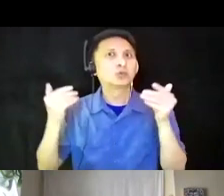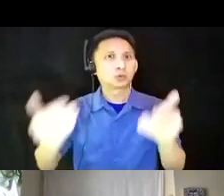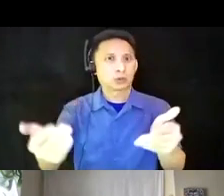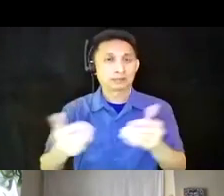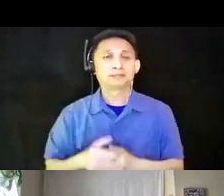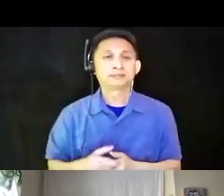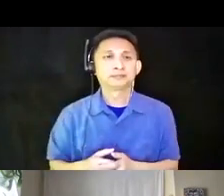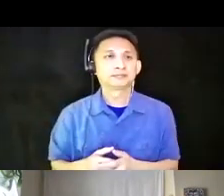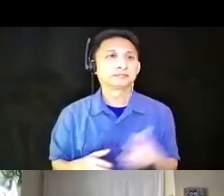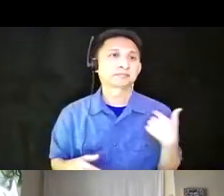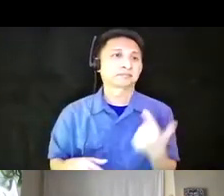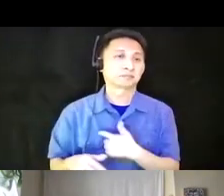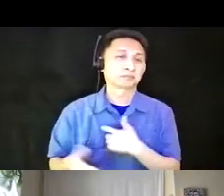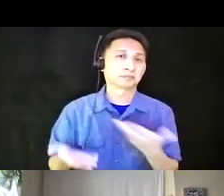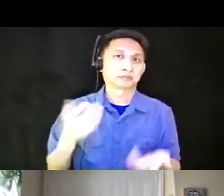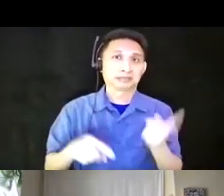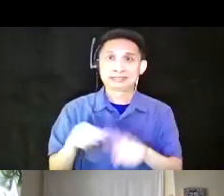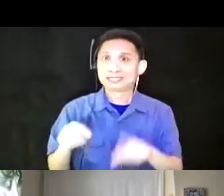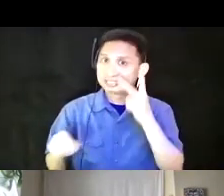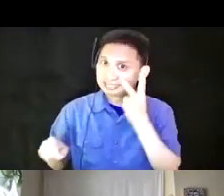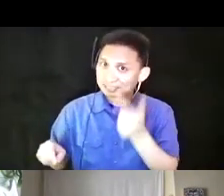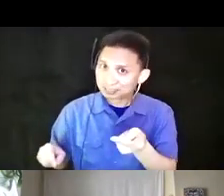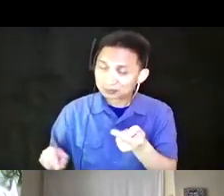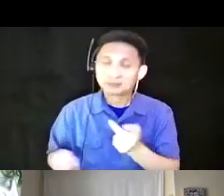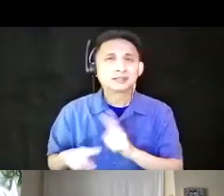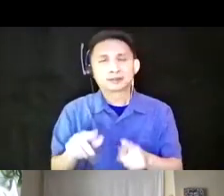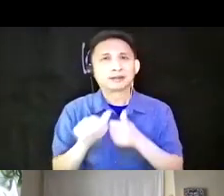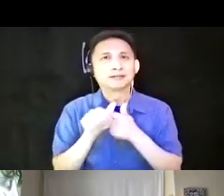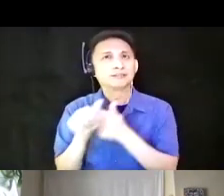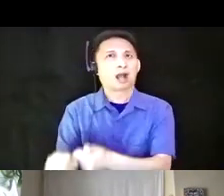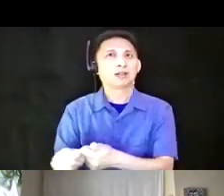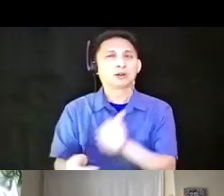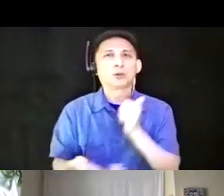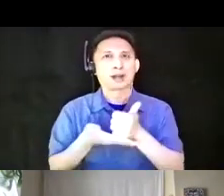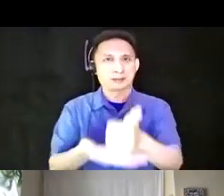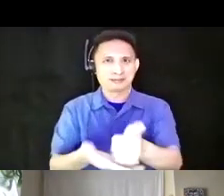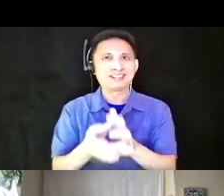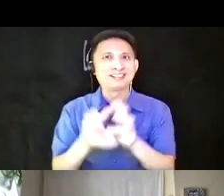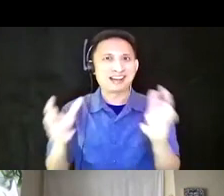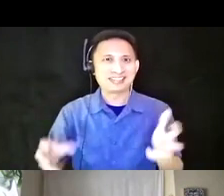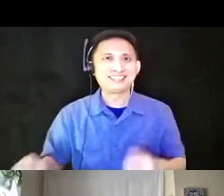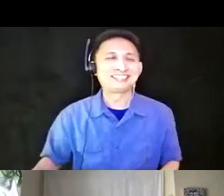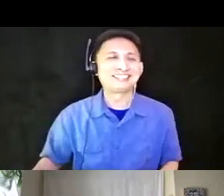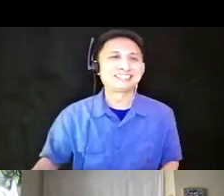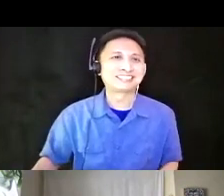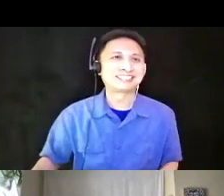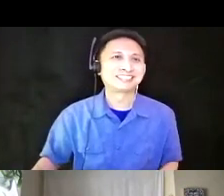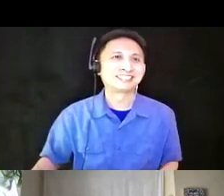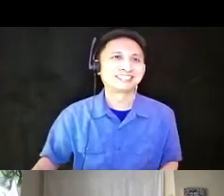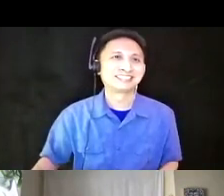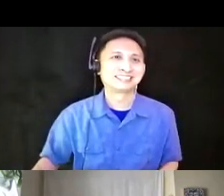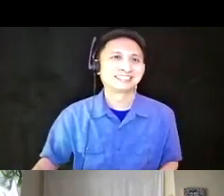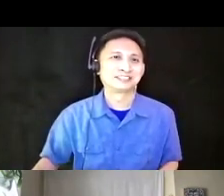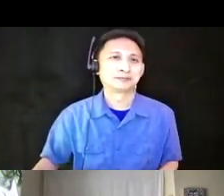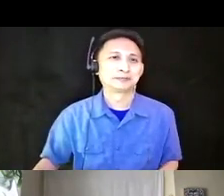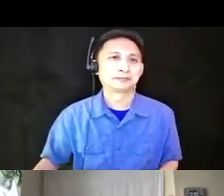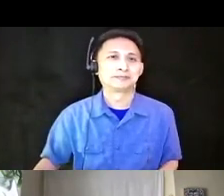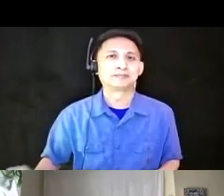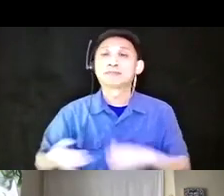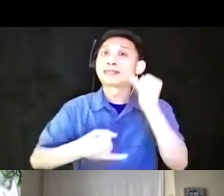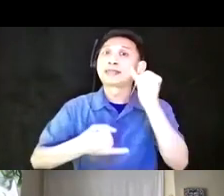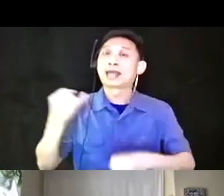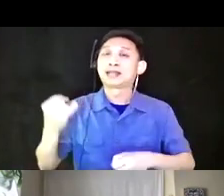can't see you, it would mean a lot if you do follow along with us. And so we do have time for questions at the end, but if you